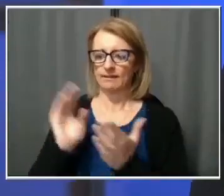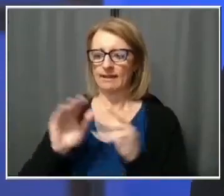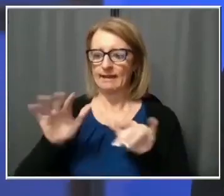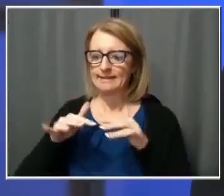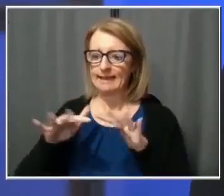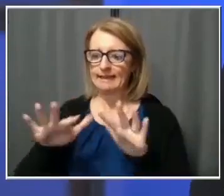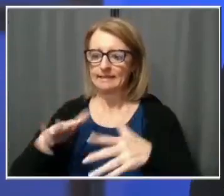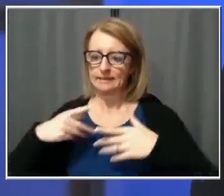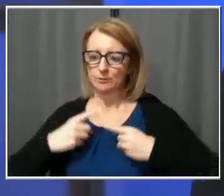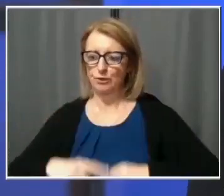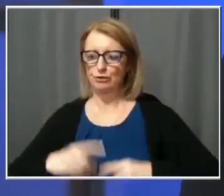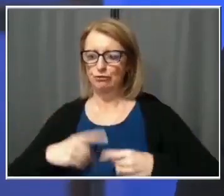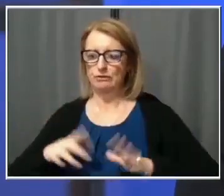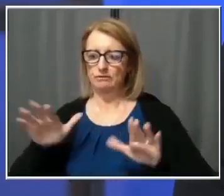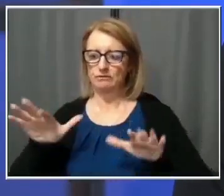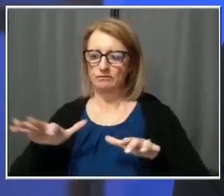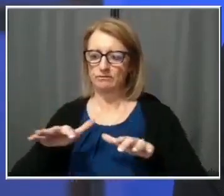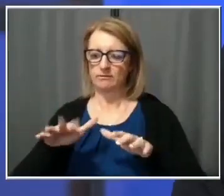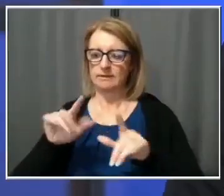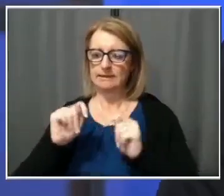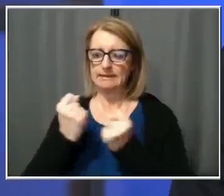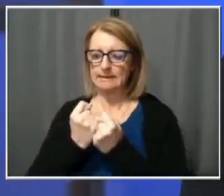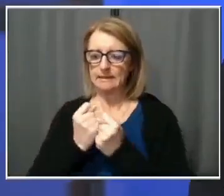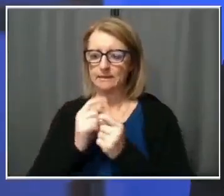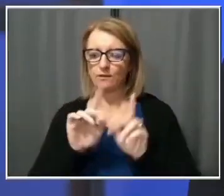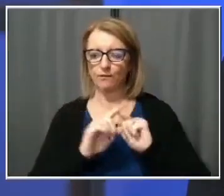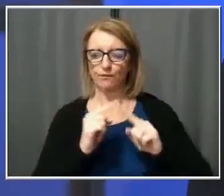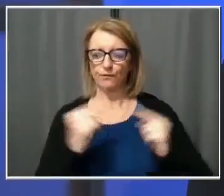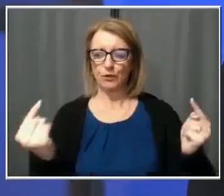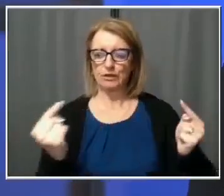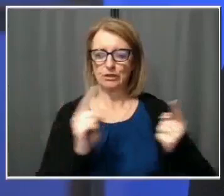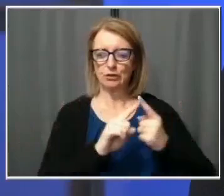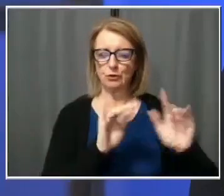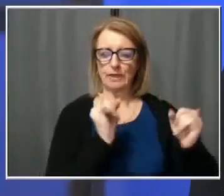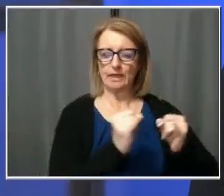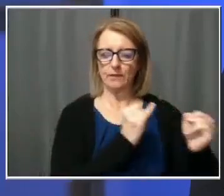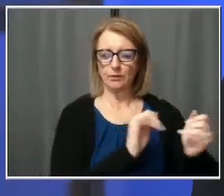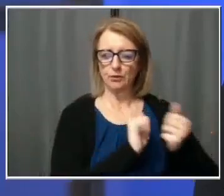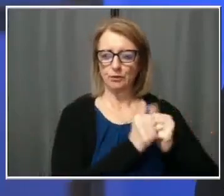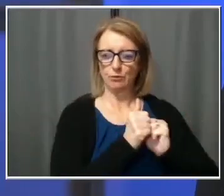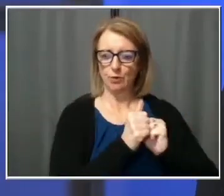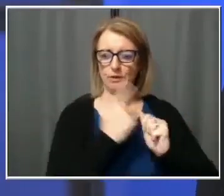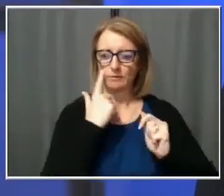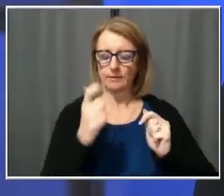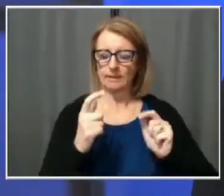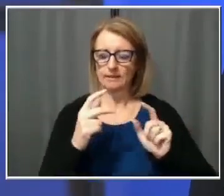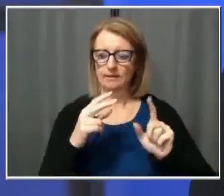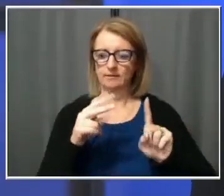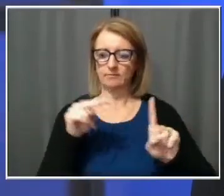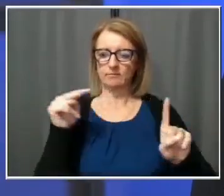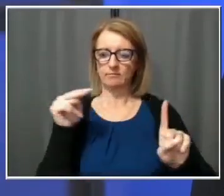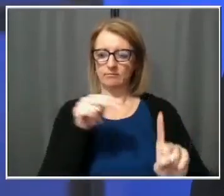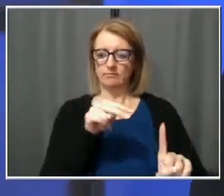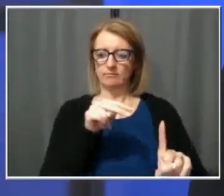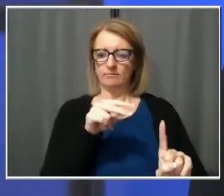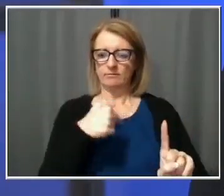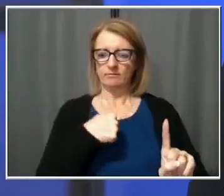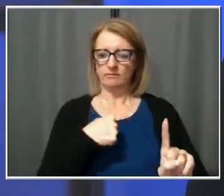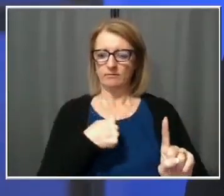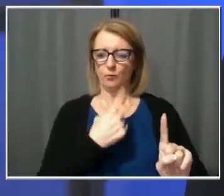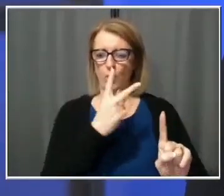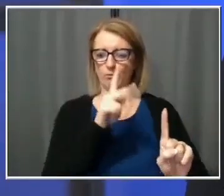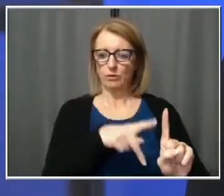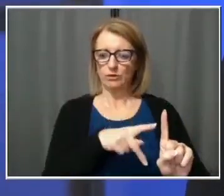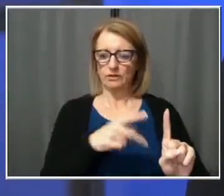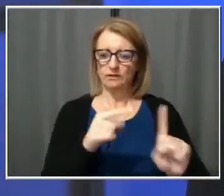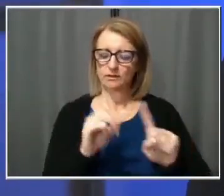depression among team sports versus individual sports because the spotlight is on me, myself, and I. And so oftentimes it's harder